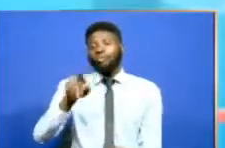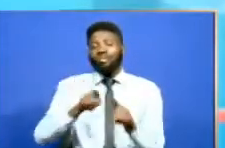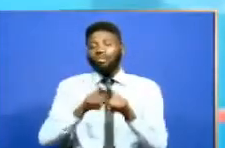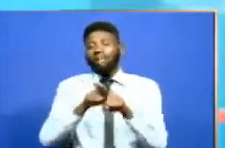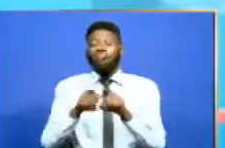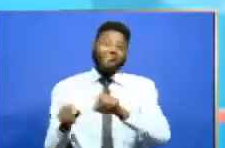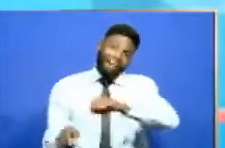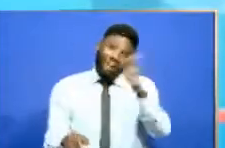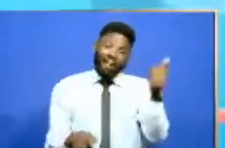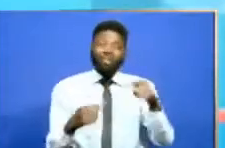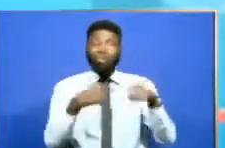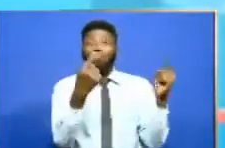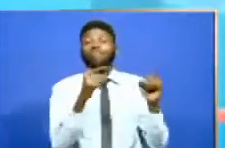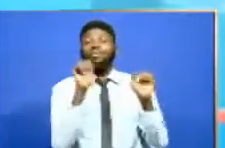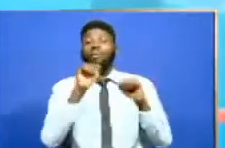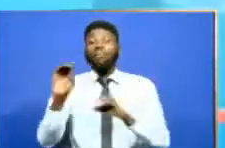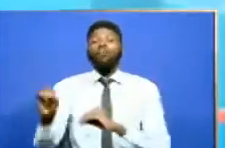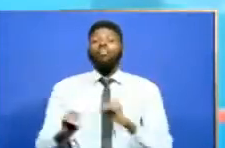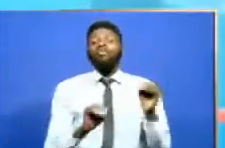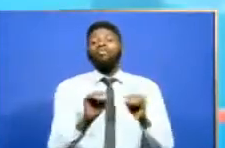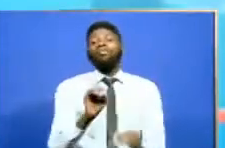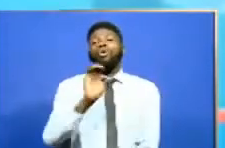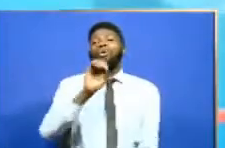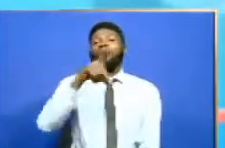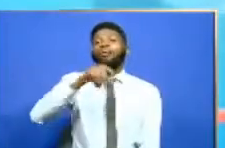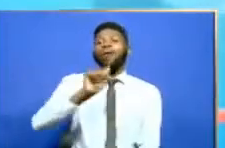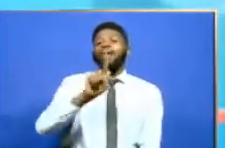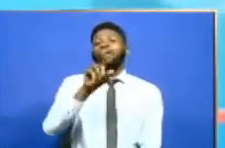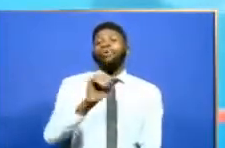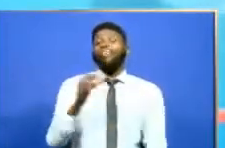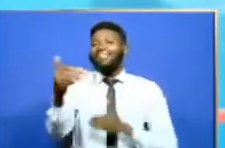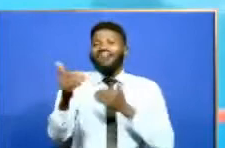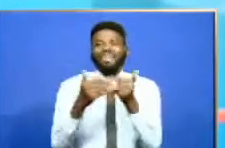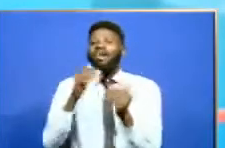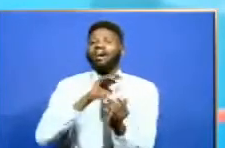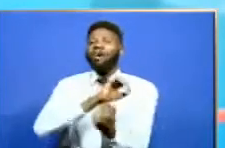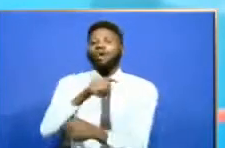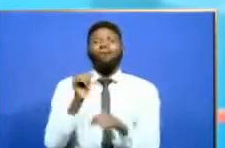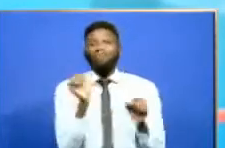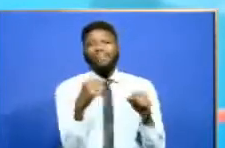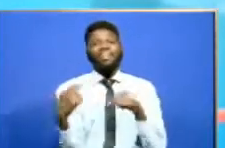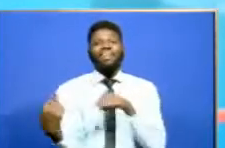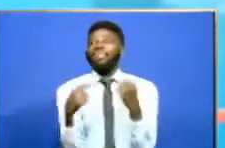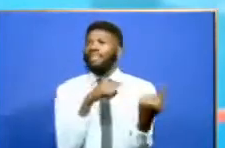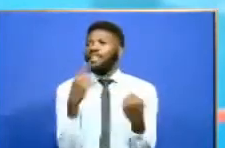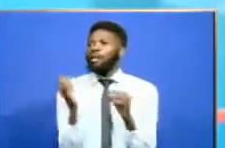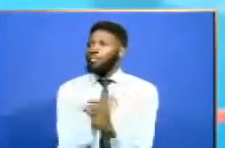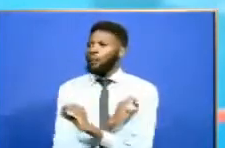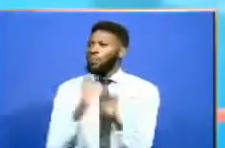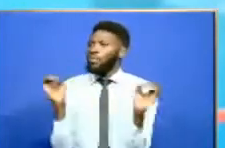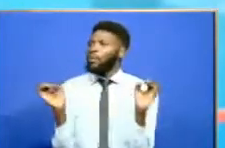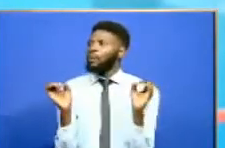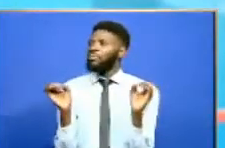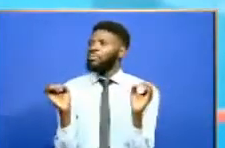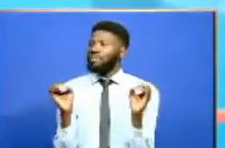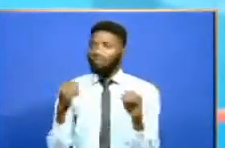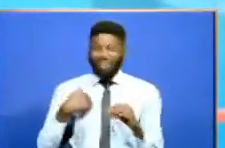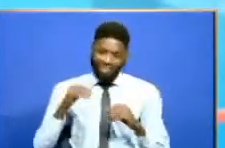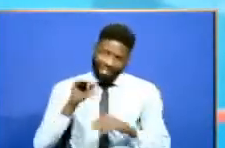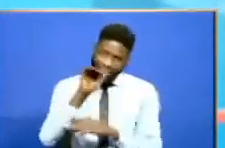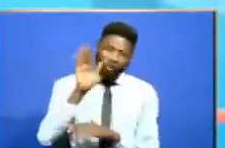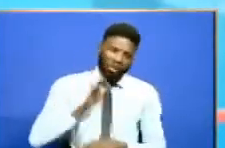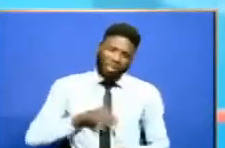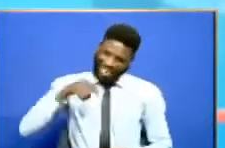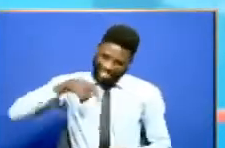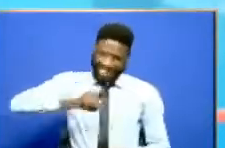in Opapo near Homa Bay there? Mm. There would be no conflict. Right. I am telling women to be women.